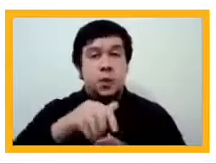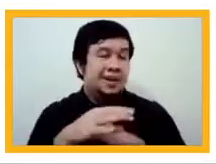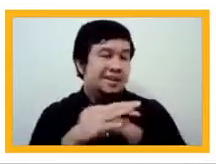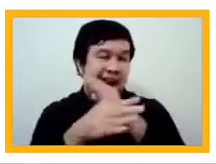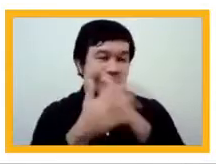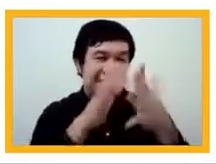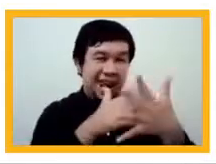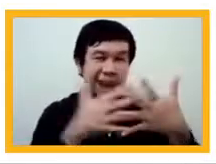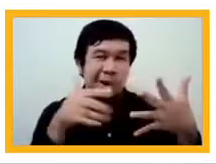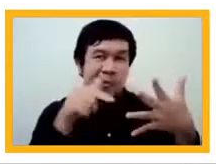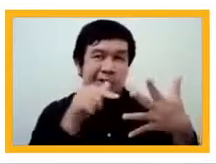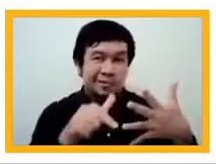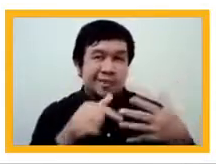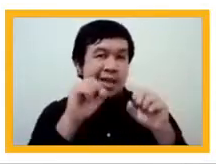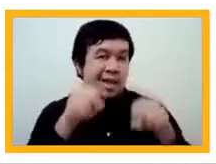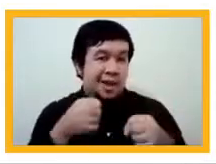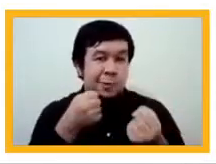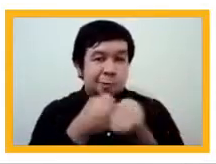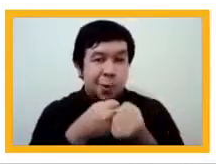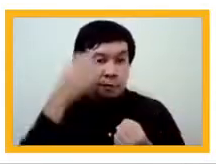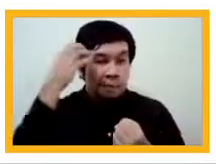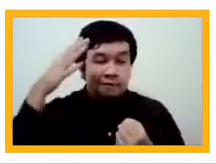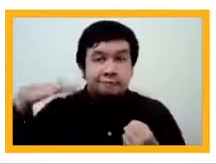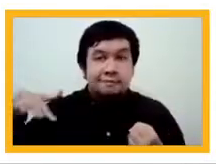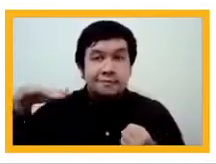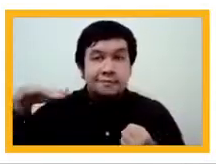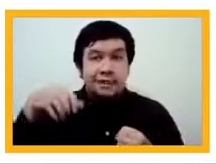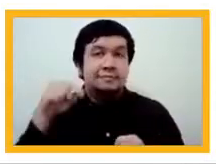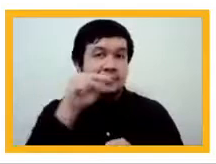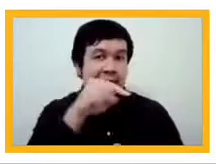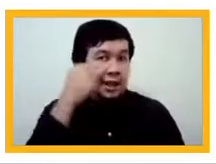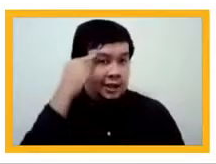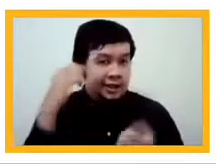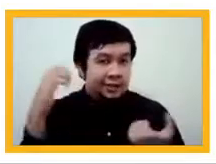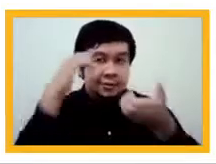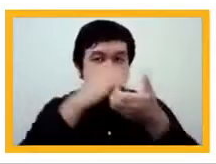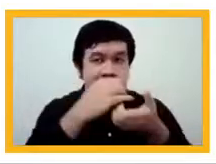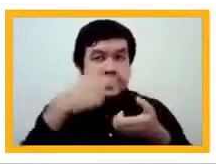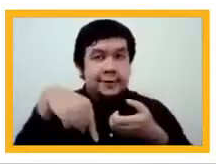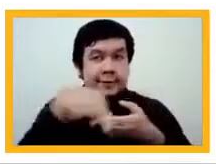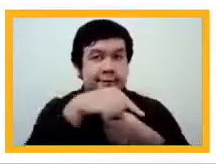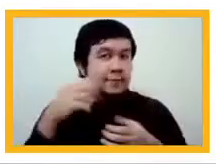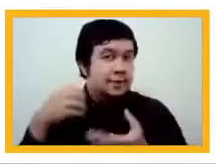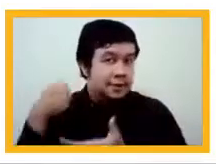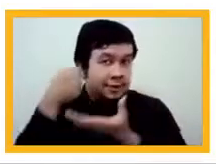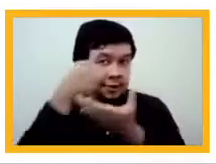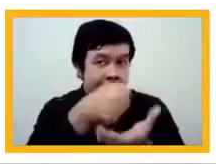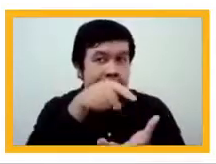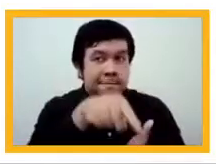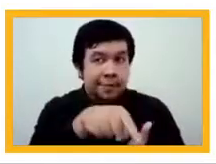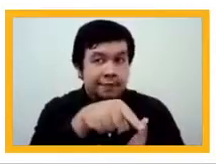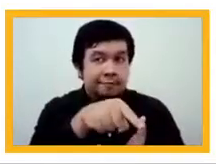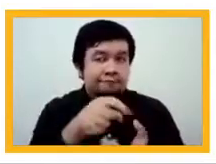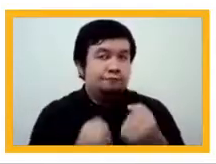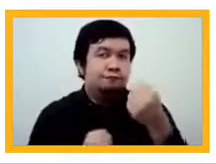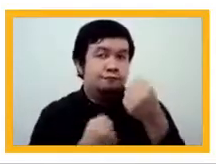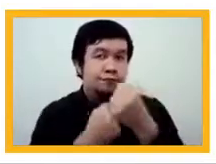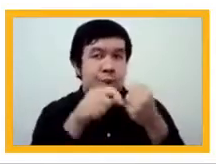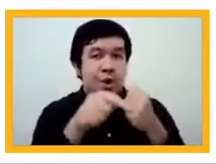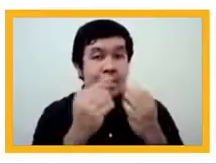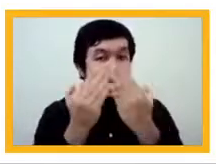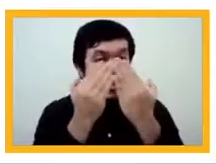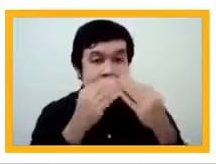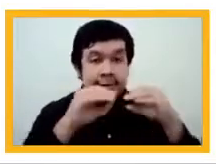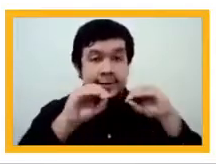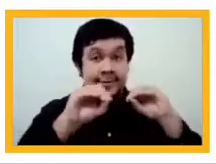we can provide them some fund to build their education infra, and so also we can support that